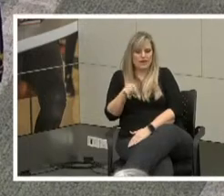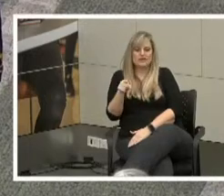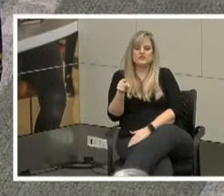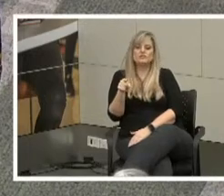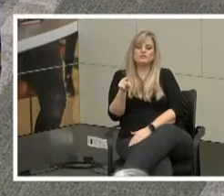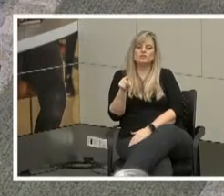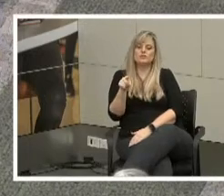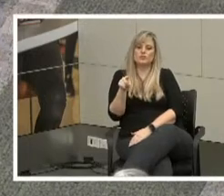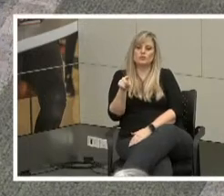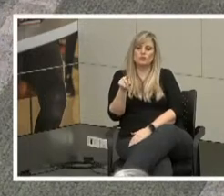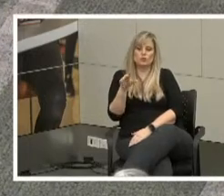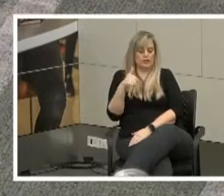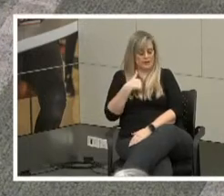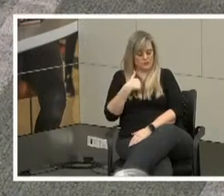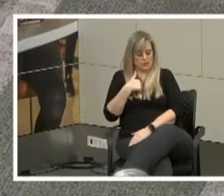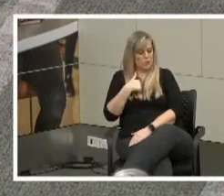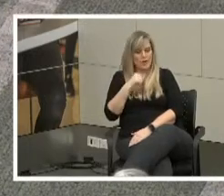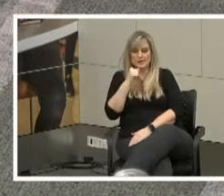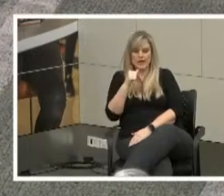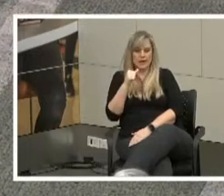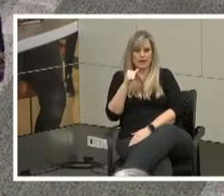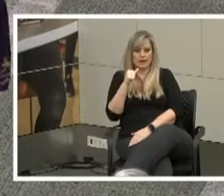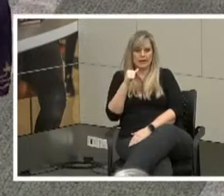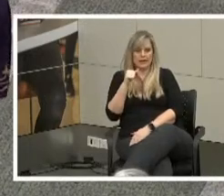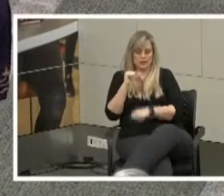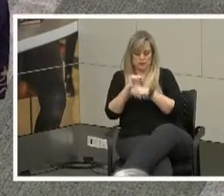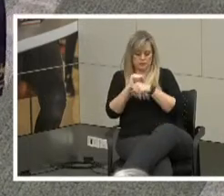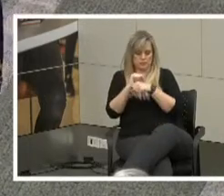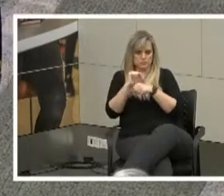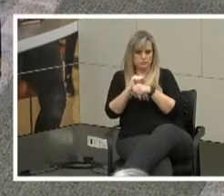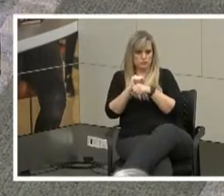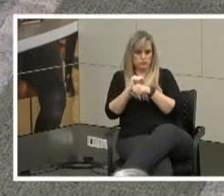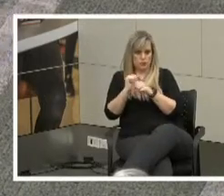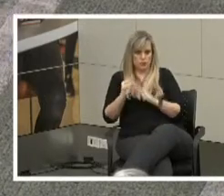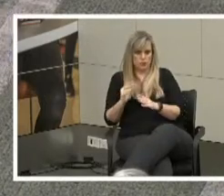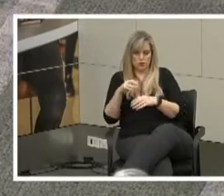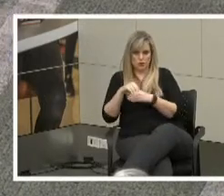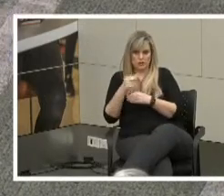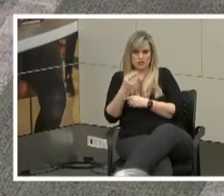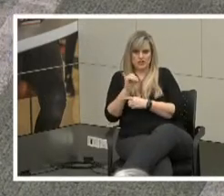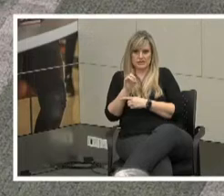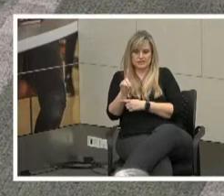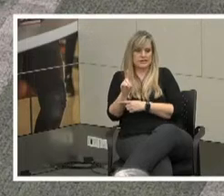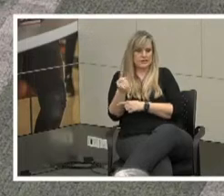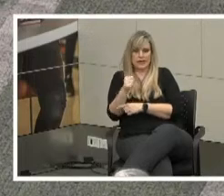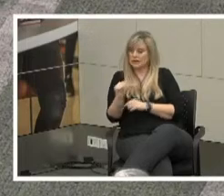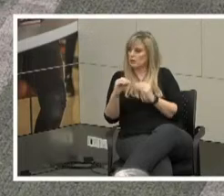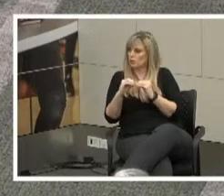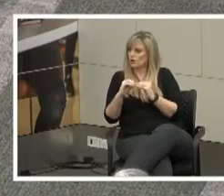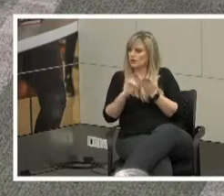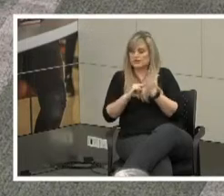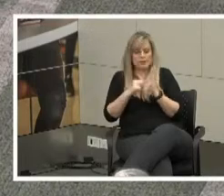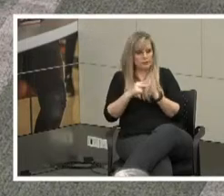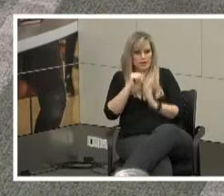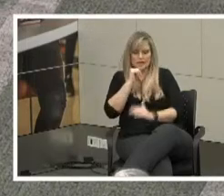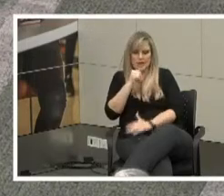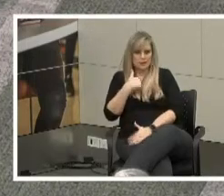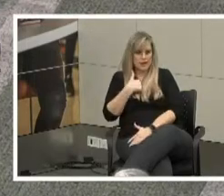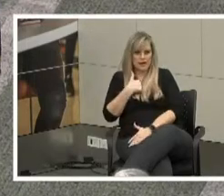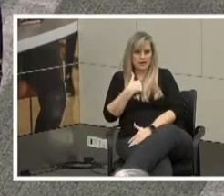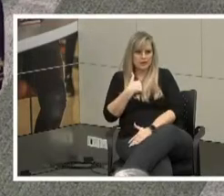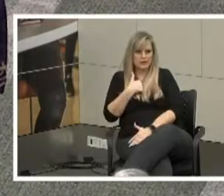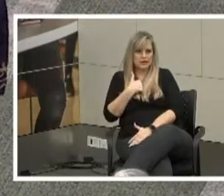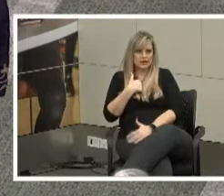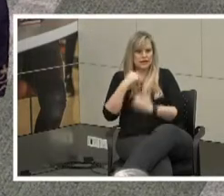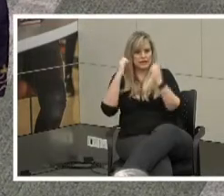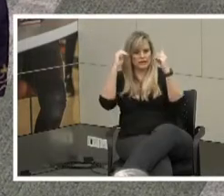that even though I'm not a an employe of HISD anymore it does not make me any less